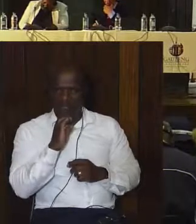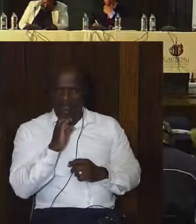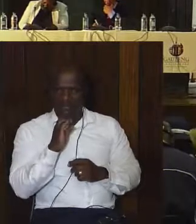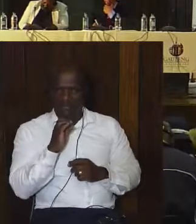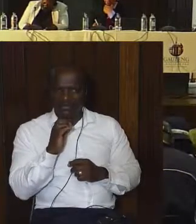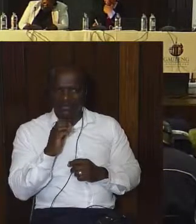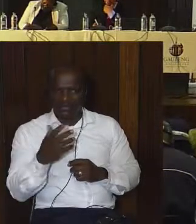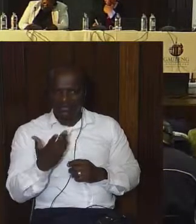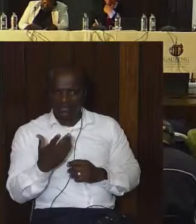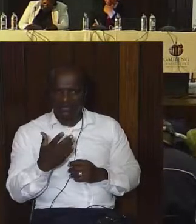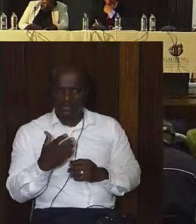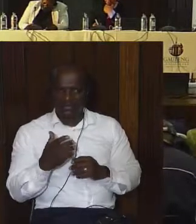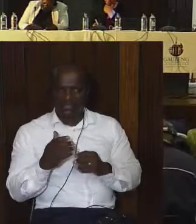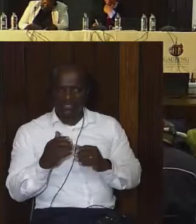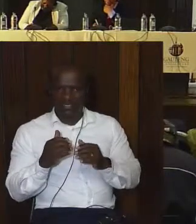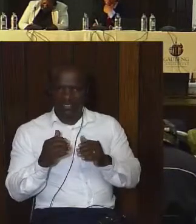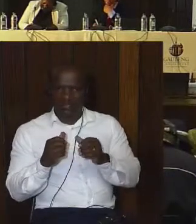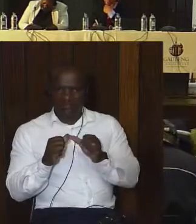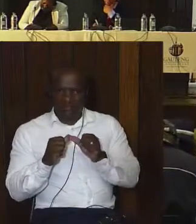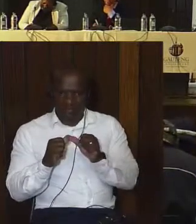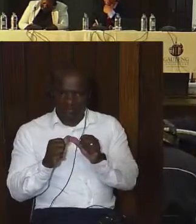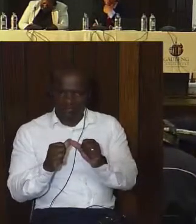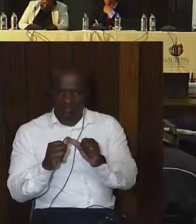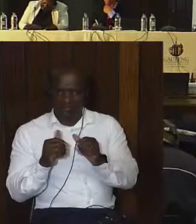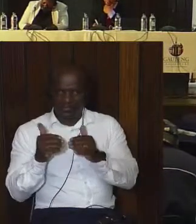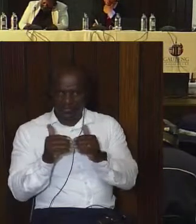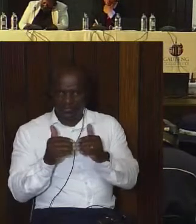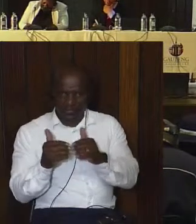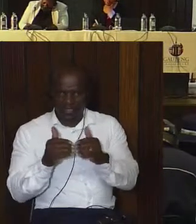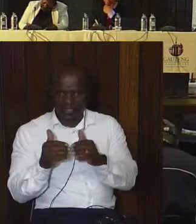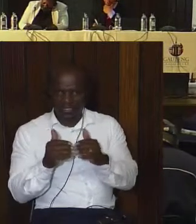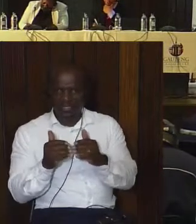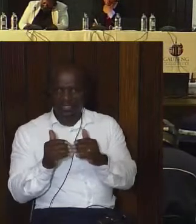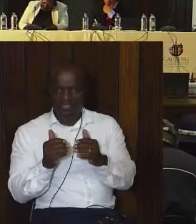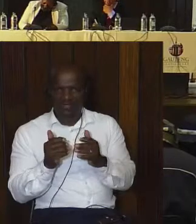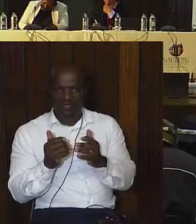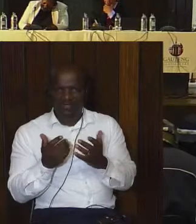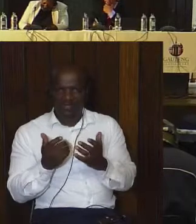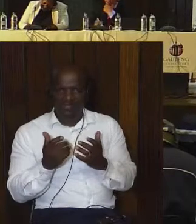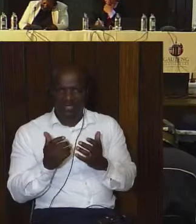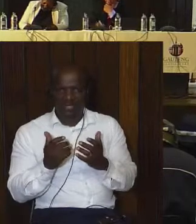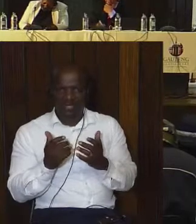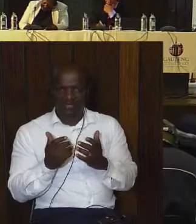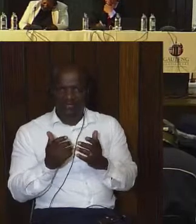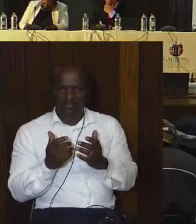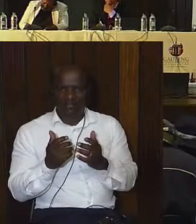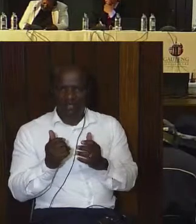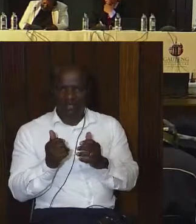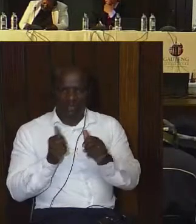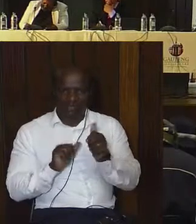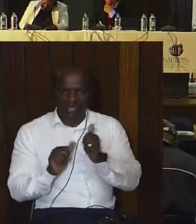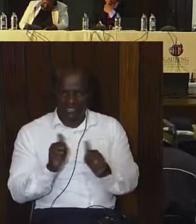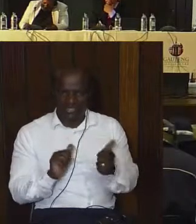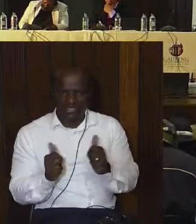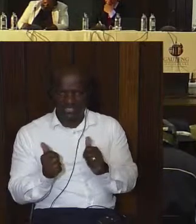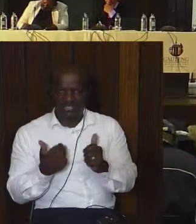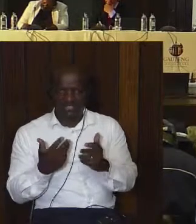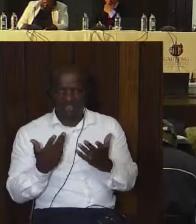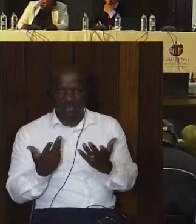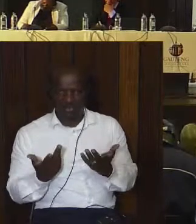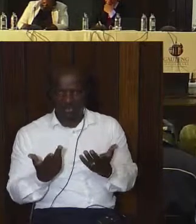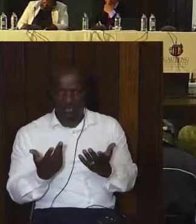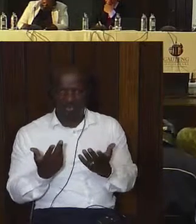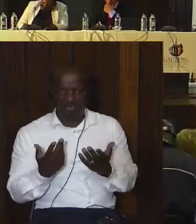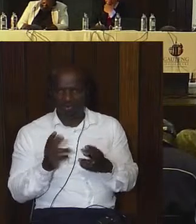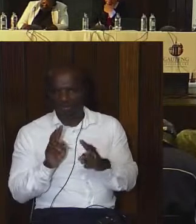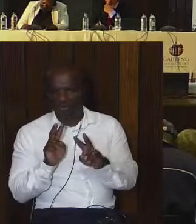was not going to be able to carry out its functions? Was this foreseen earlier,